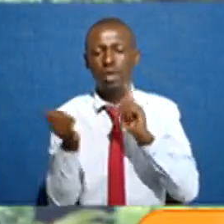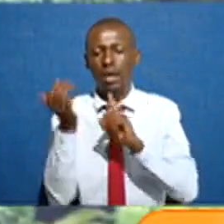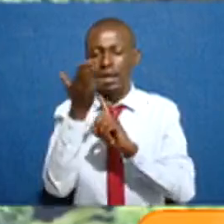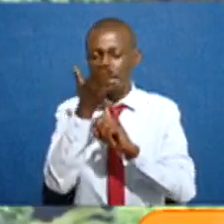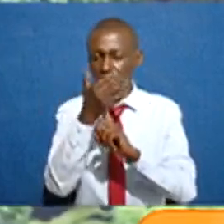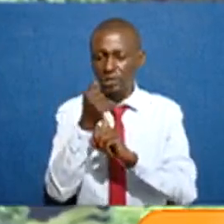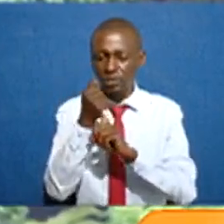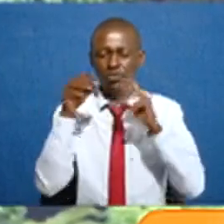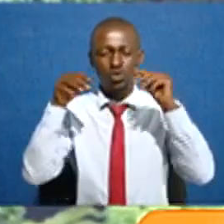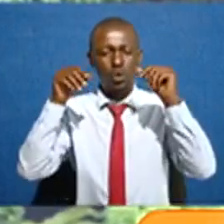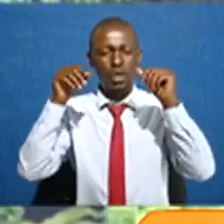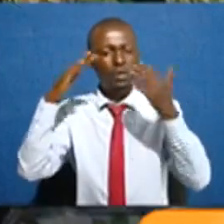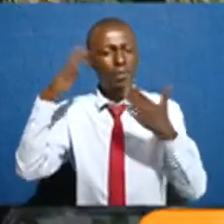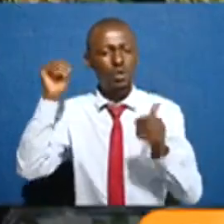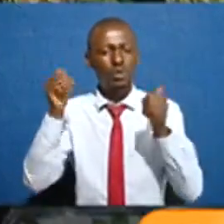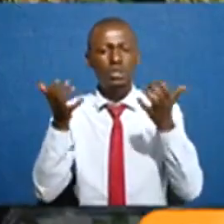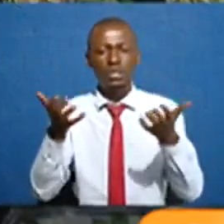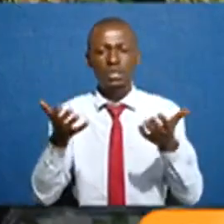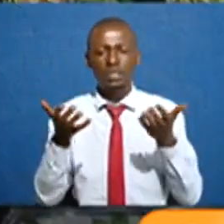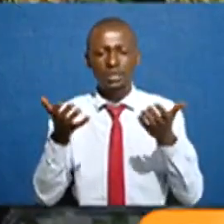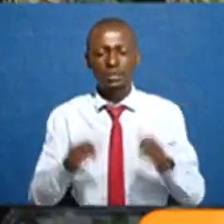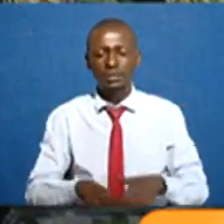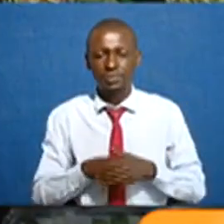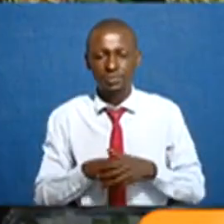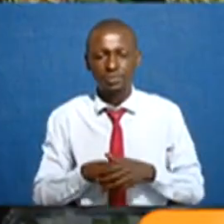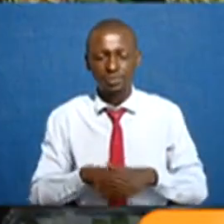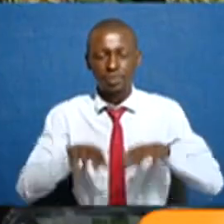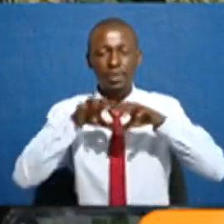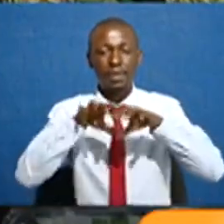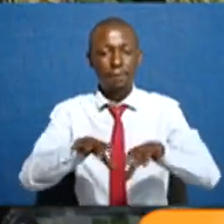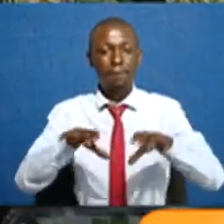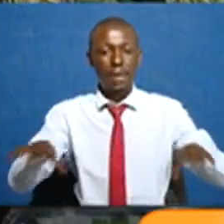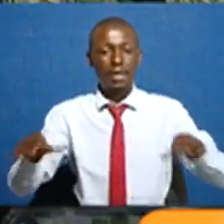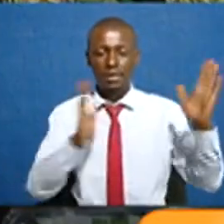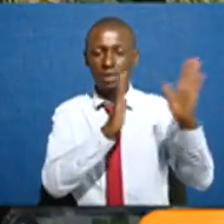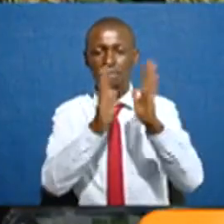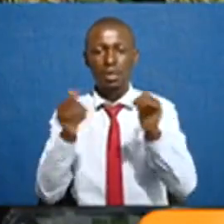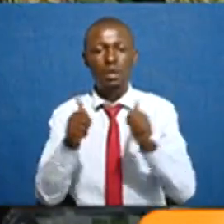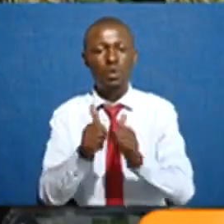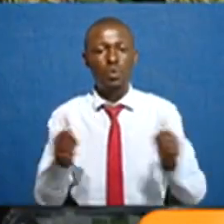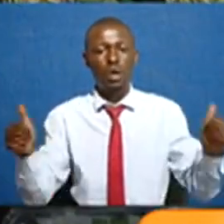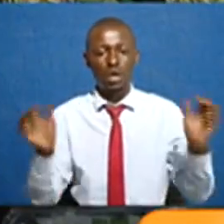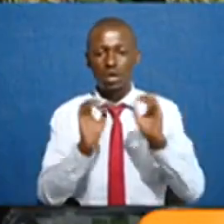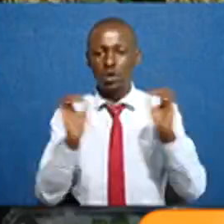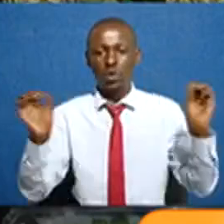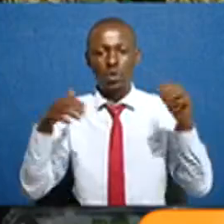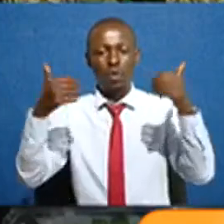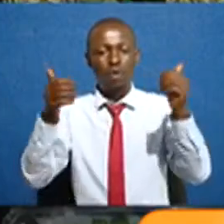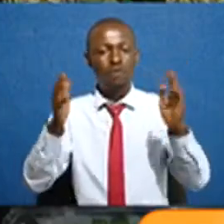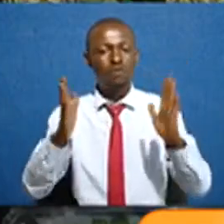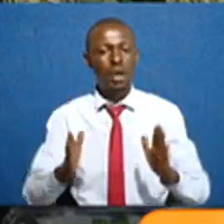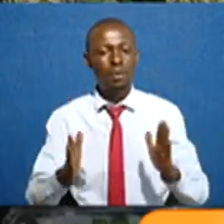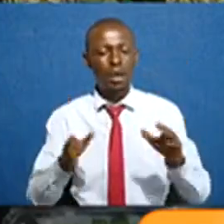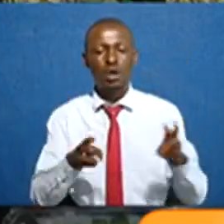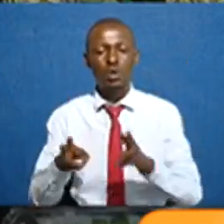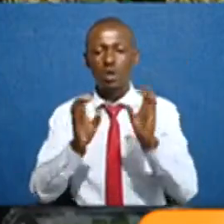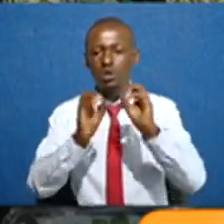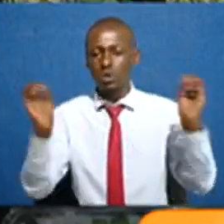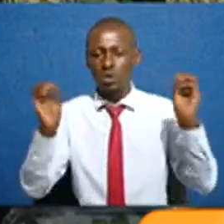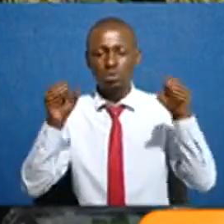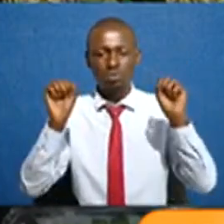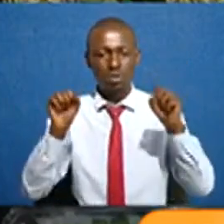demanded by traders. Basically, our markets are not structured. So farmers do not have a way of